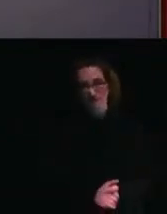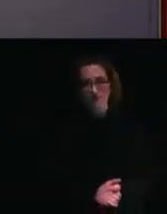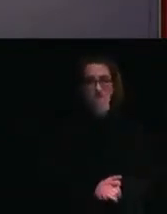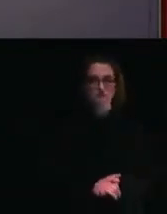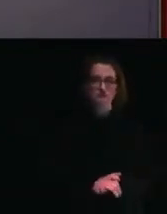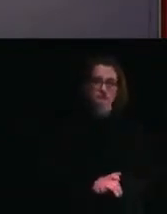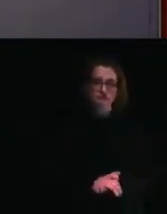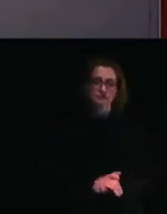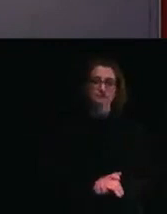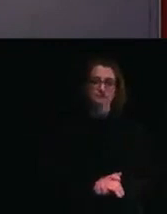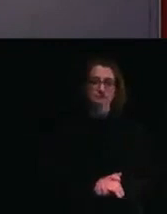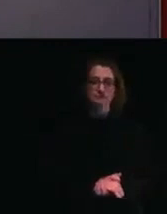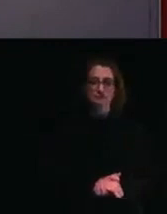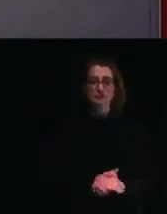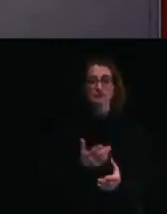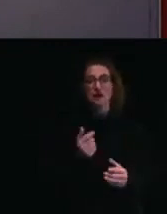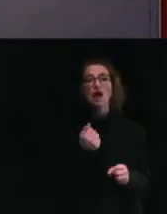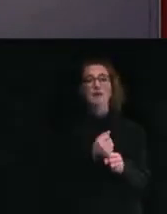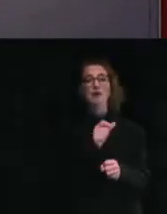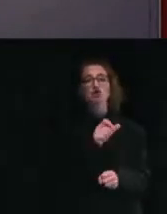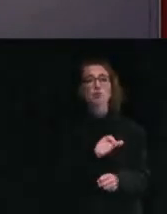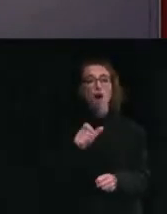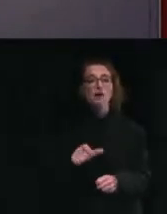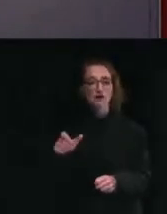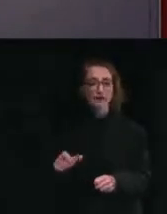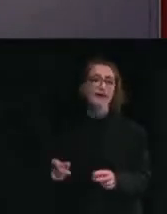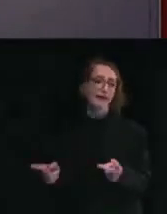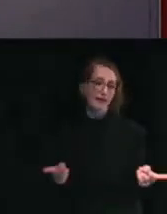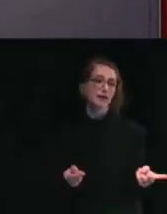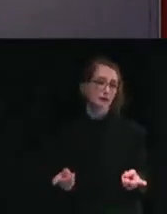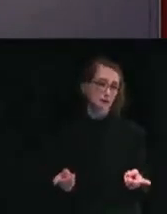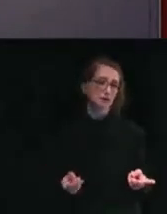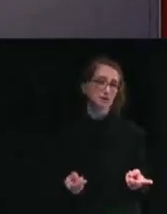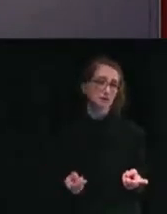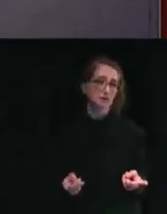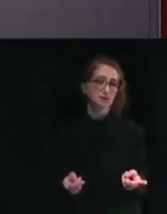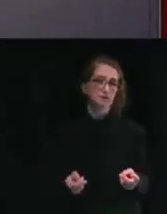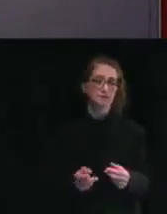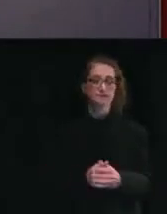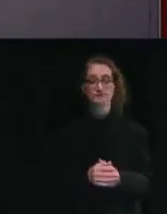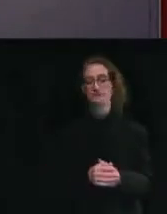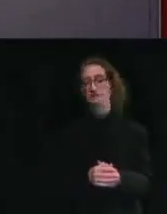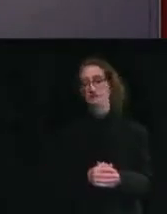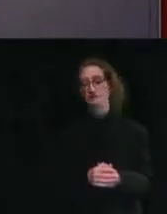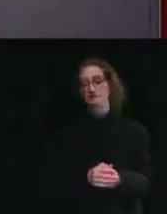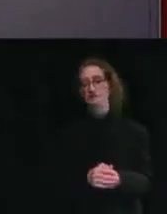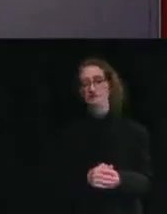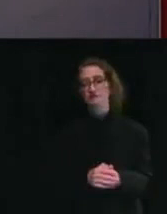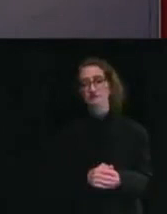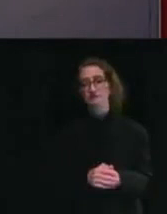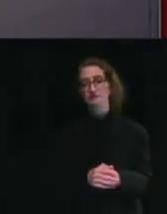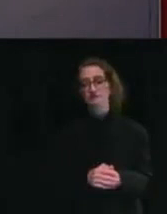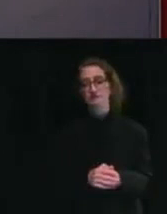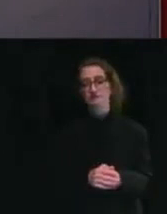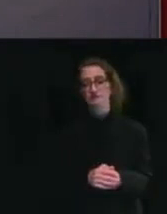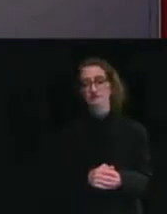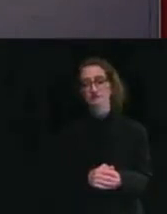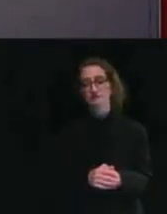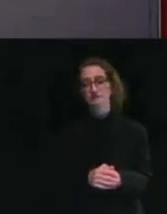In terms of the disciplines, it was pretty similar. The disciplines that people worked with,